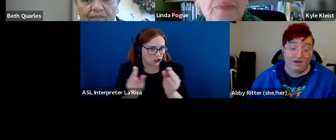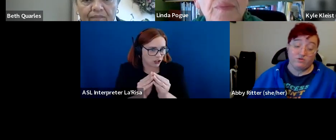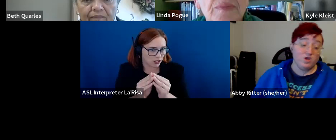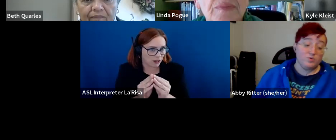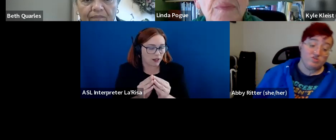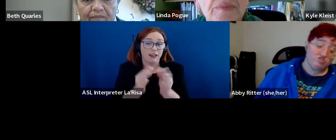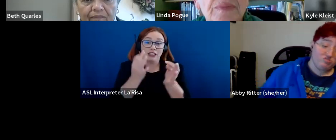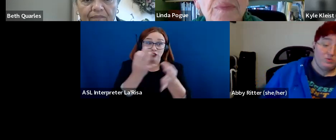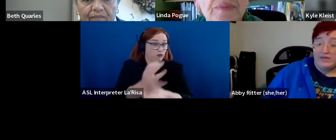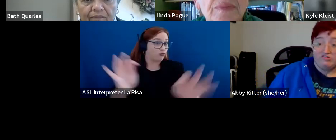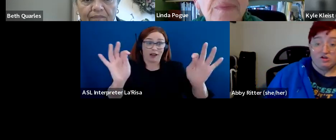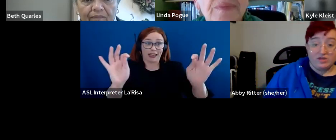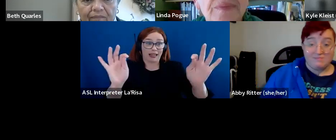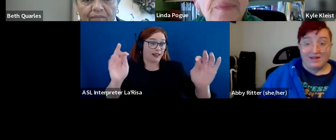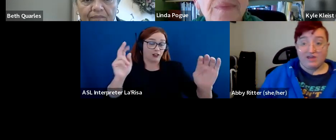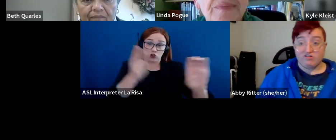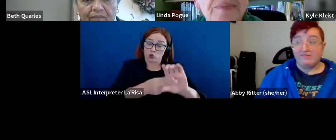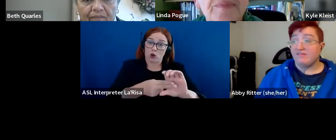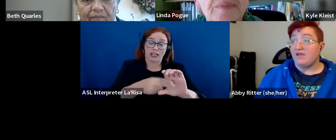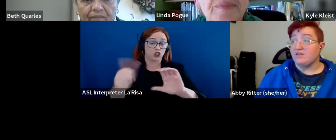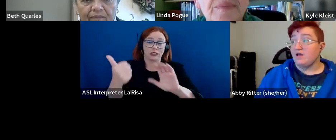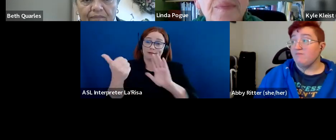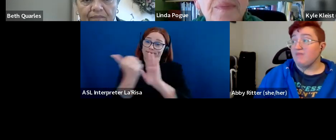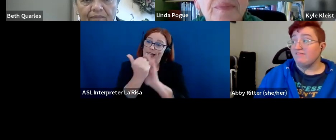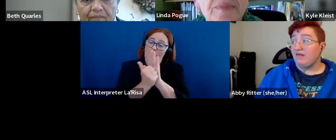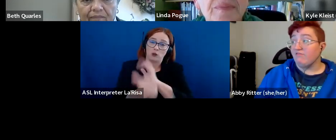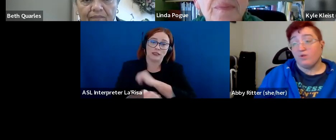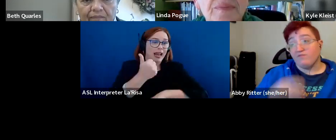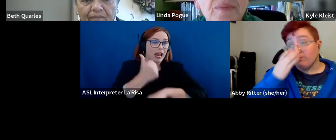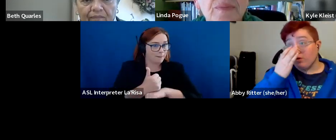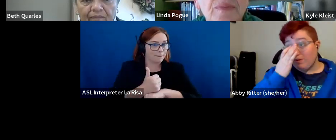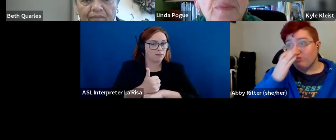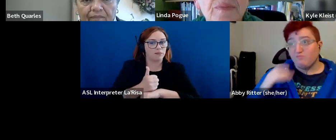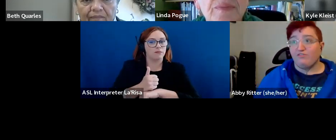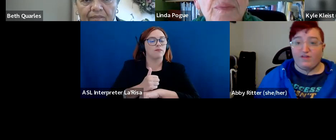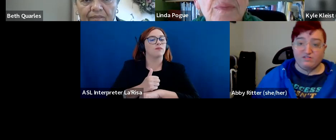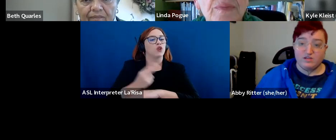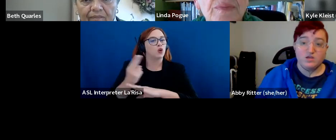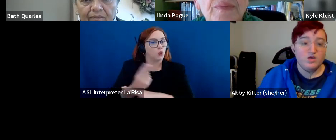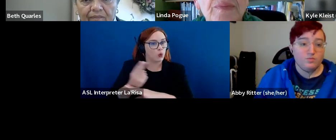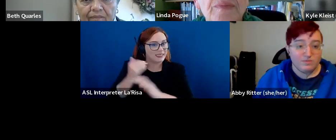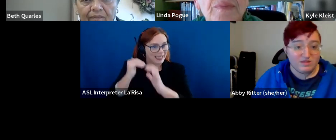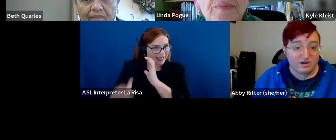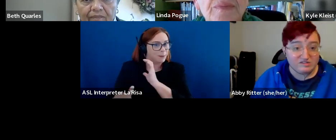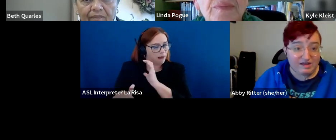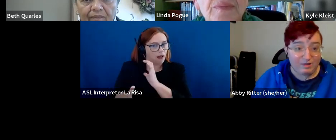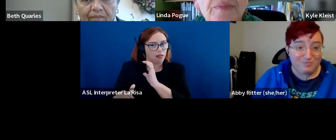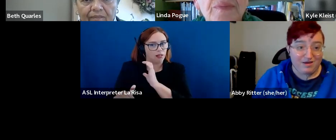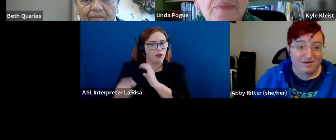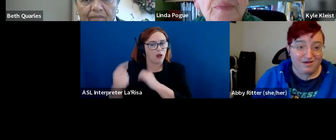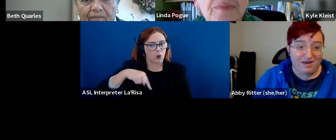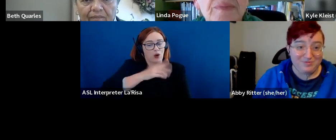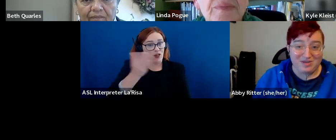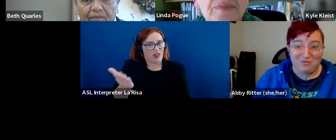Discord account, which just will link to your email address. And myself and one of our board members, Mel's Felton, will be there to